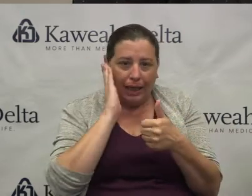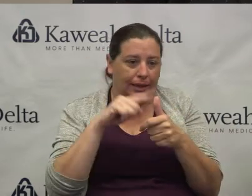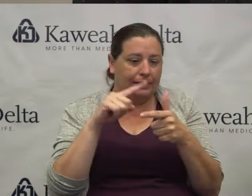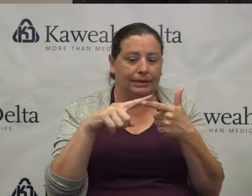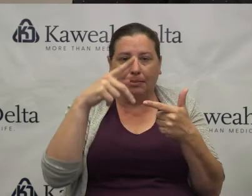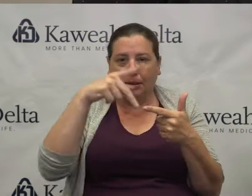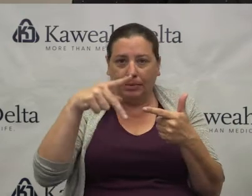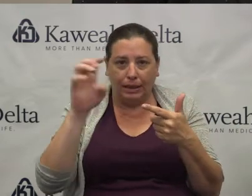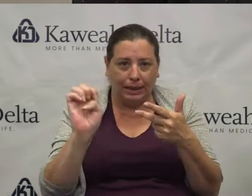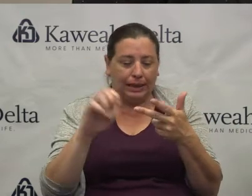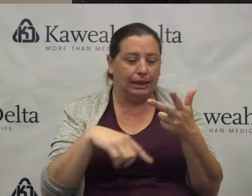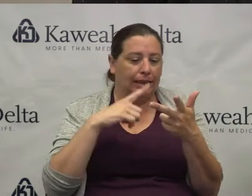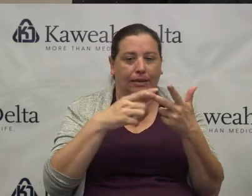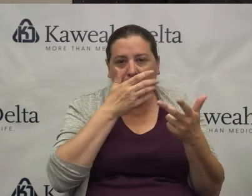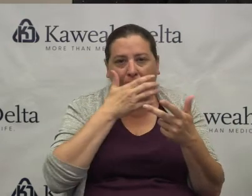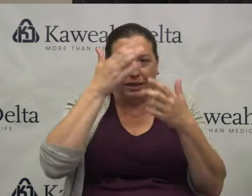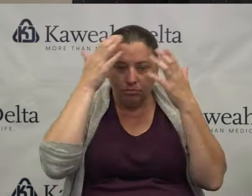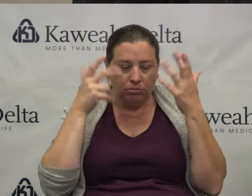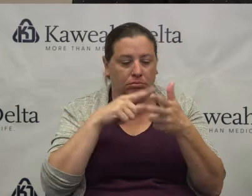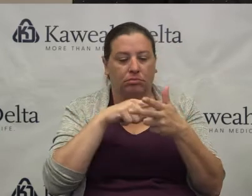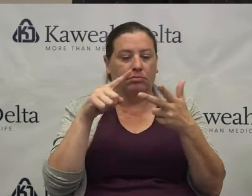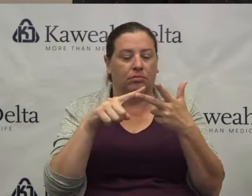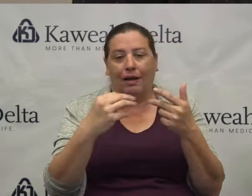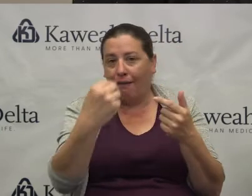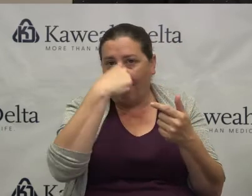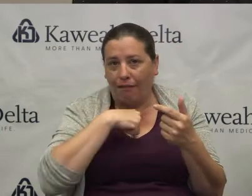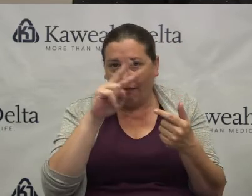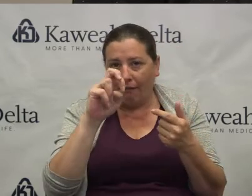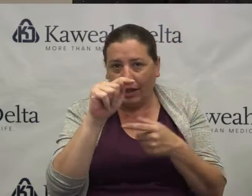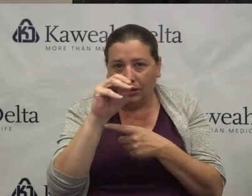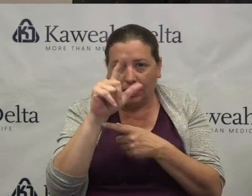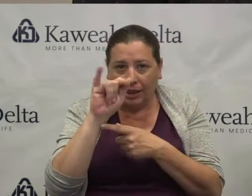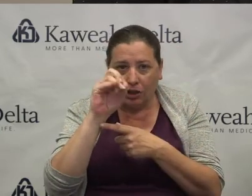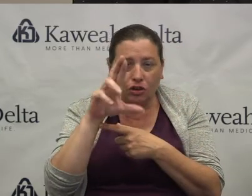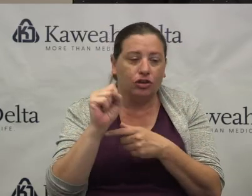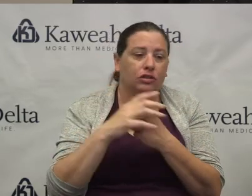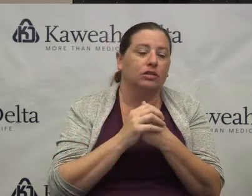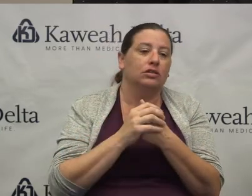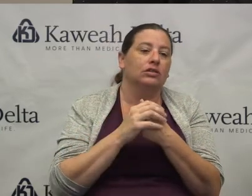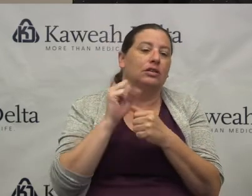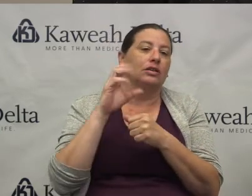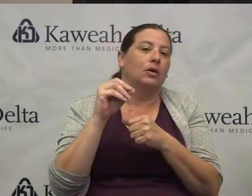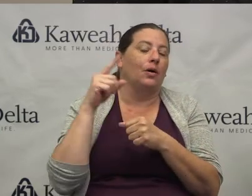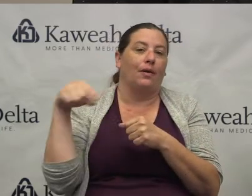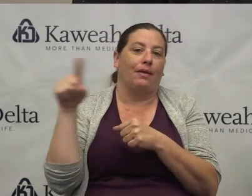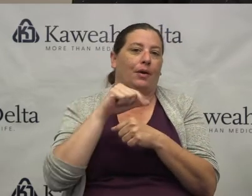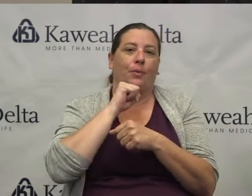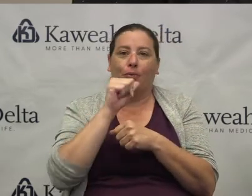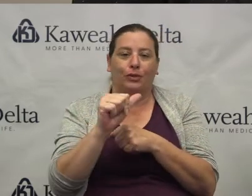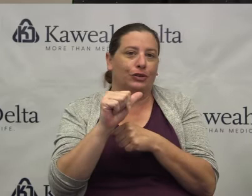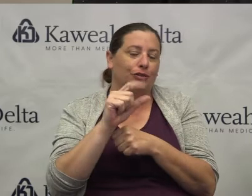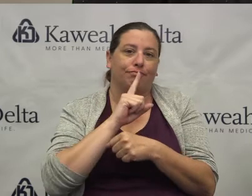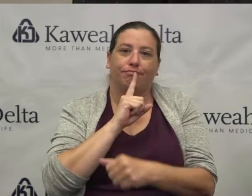to go to places that they're certain will be used. And they were not certain. They were afraid that if they